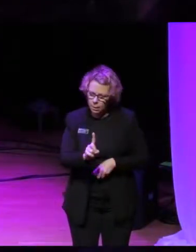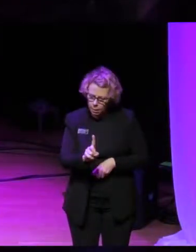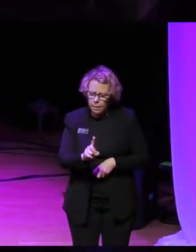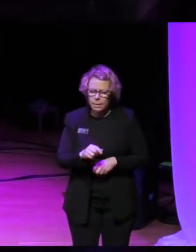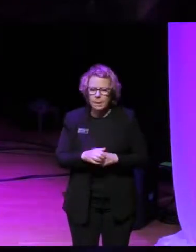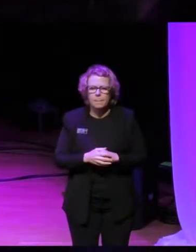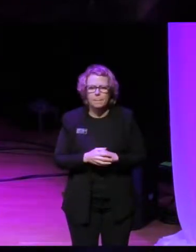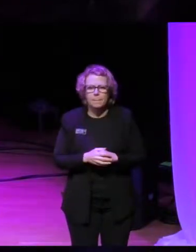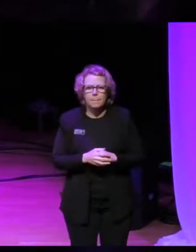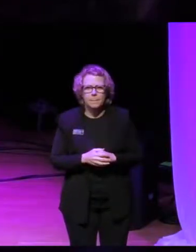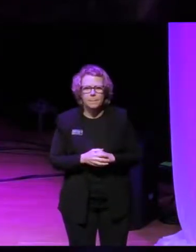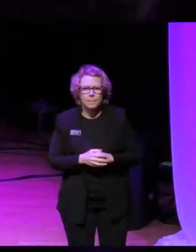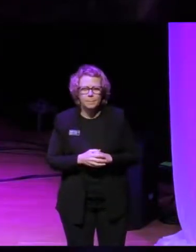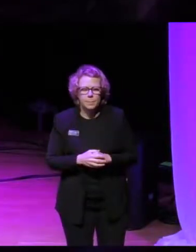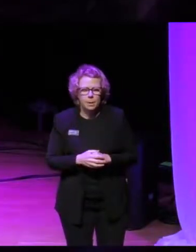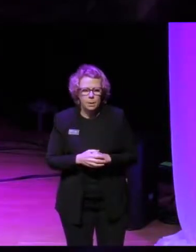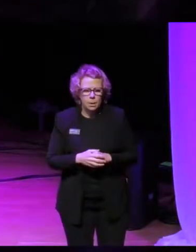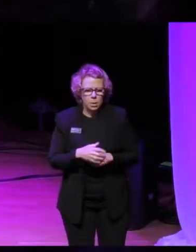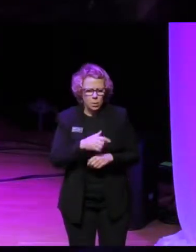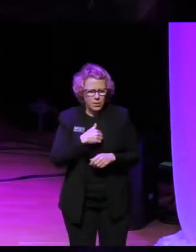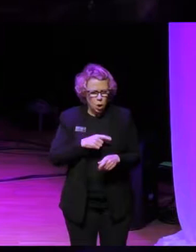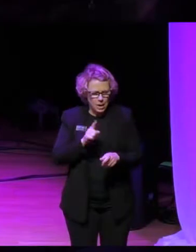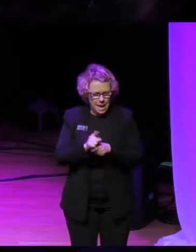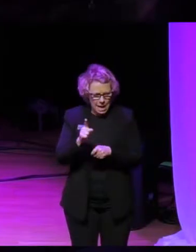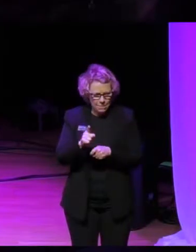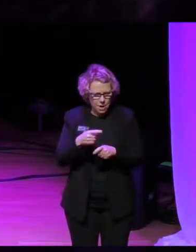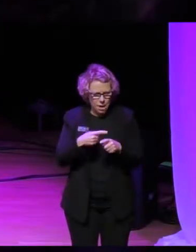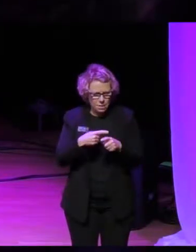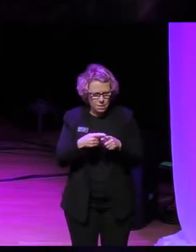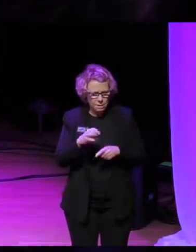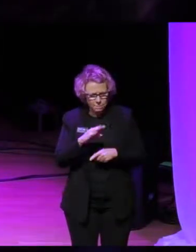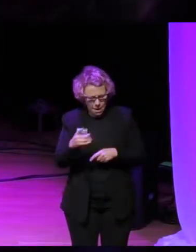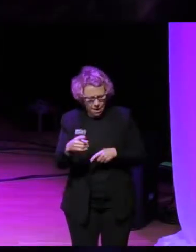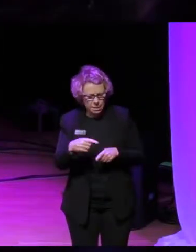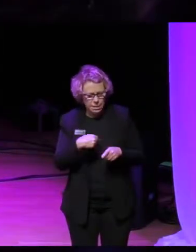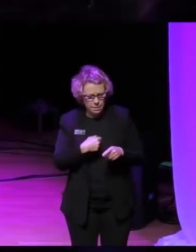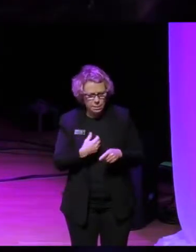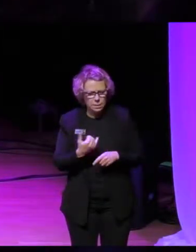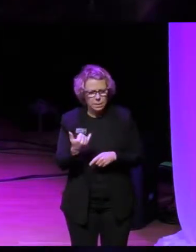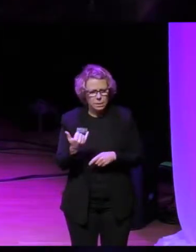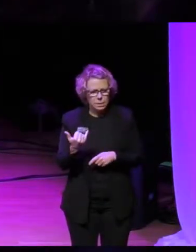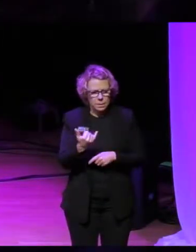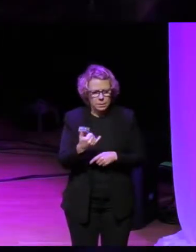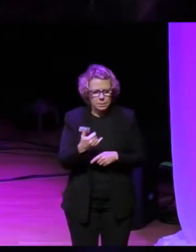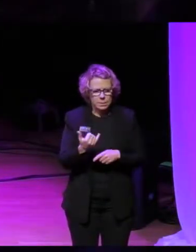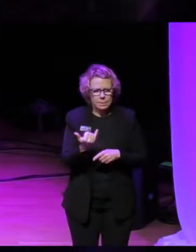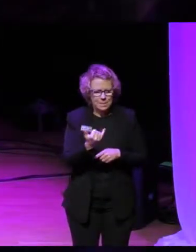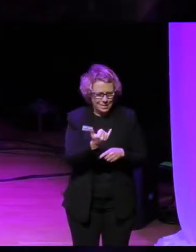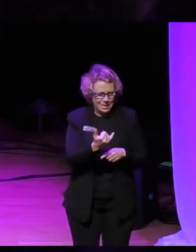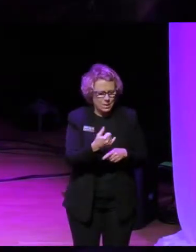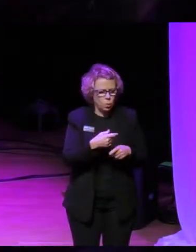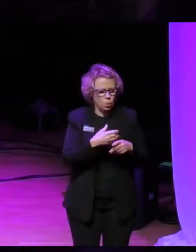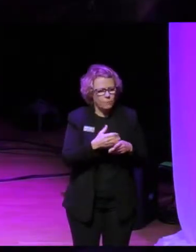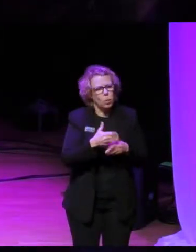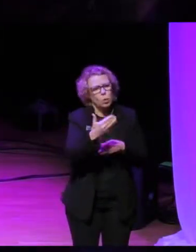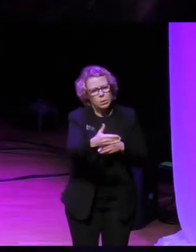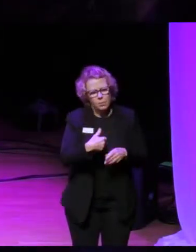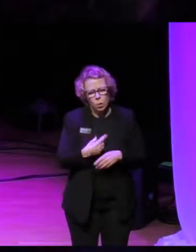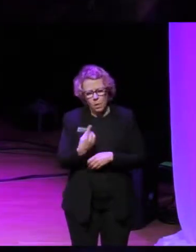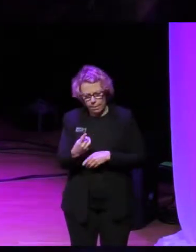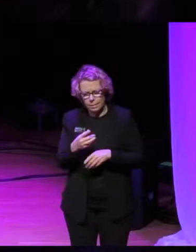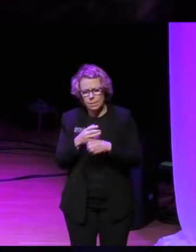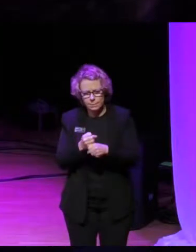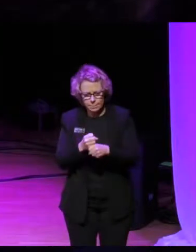11 travelers, 10 U.S. citizens, and 1 lawful permanent resident of the United States, who had their